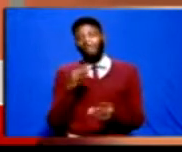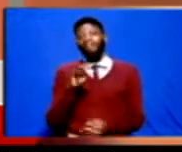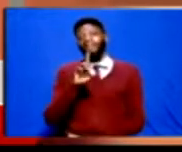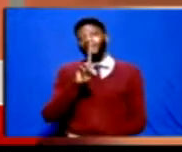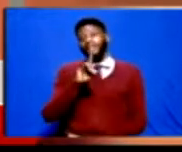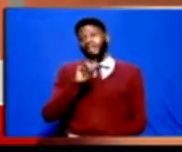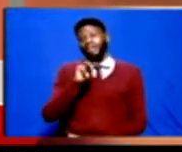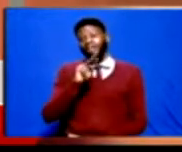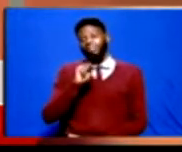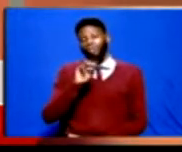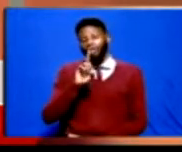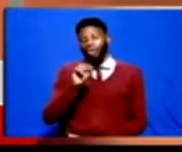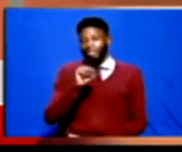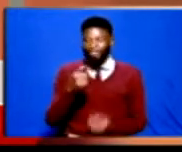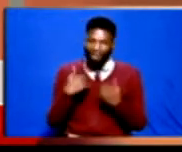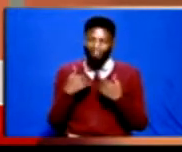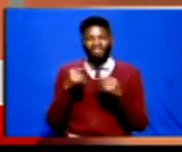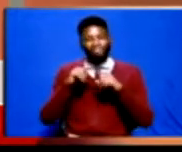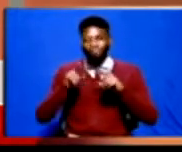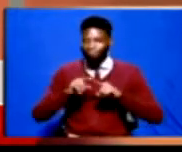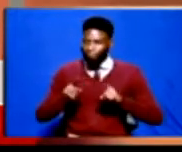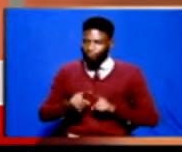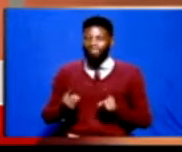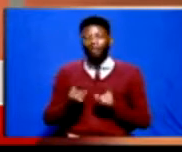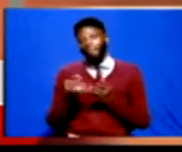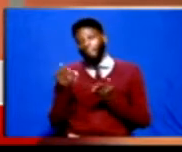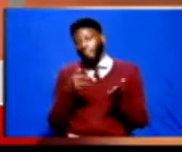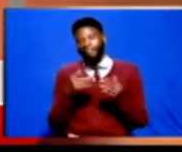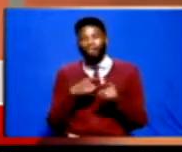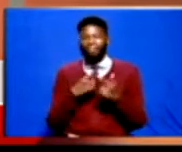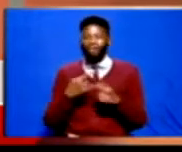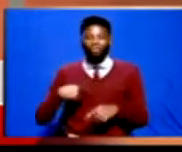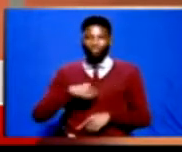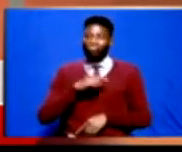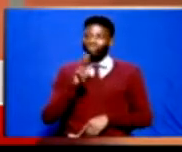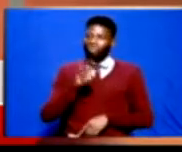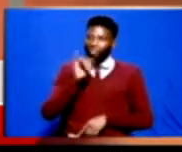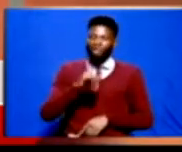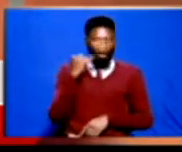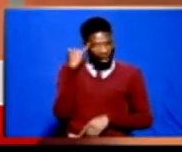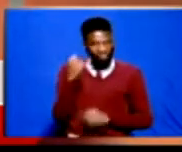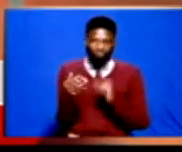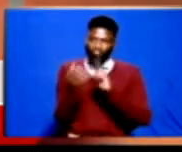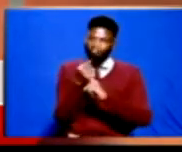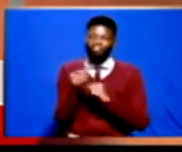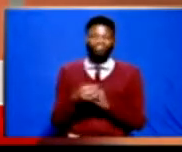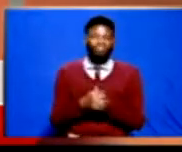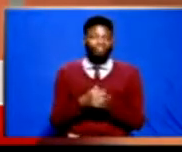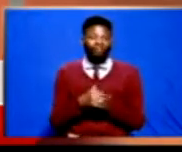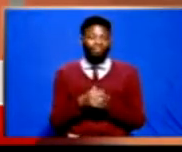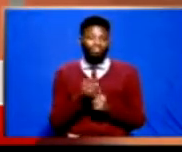potentially all manner of minerals, then we would then utilize that to have an idea. Now, the impact of these things has